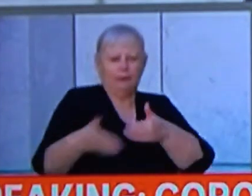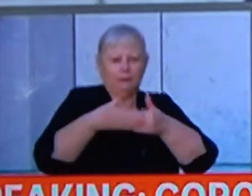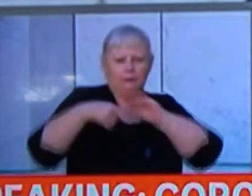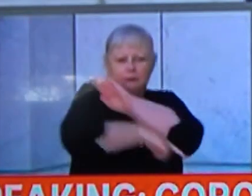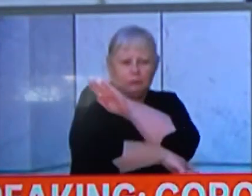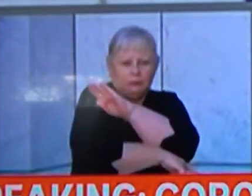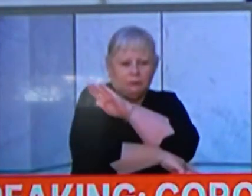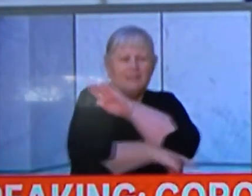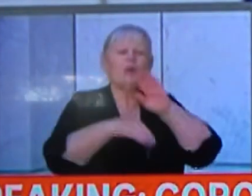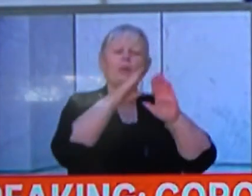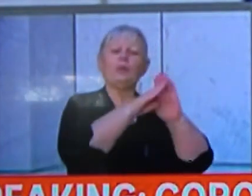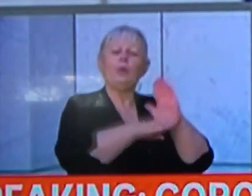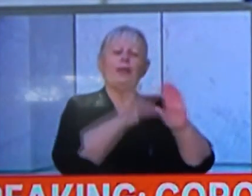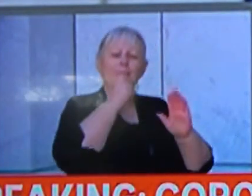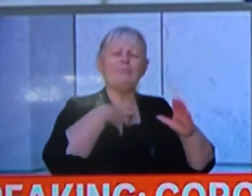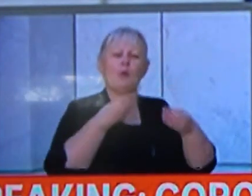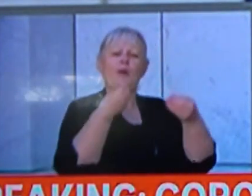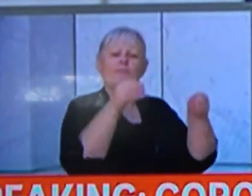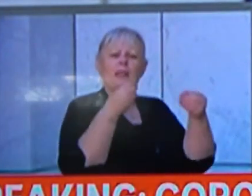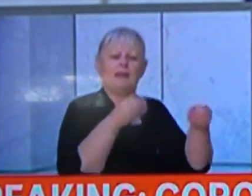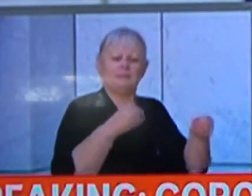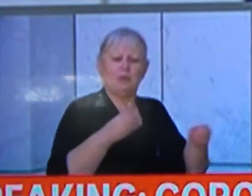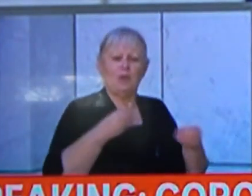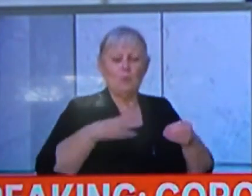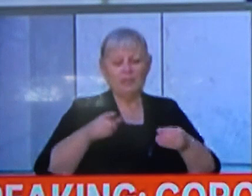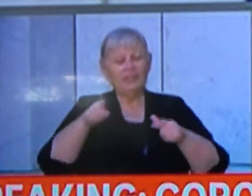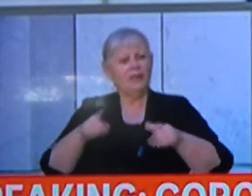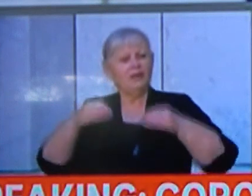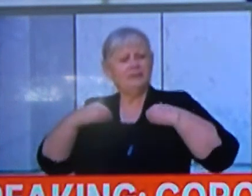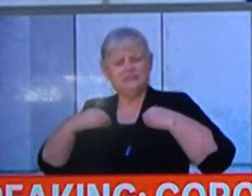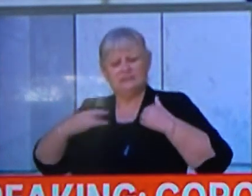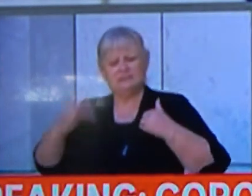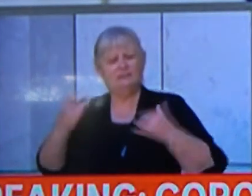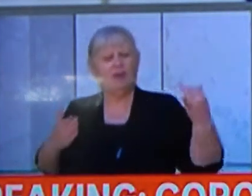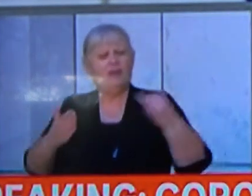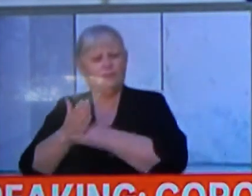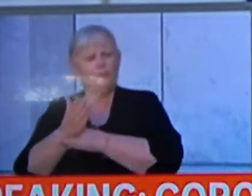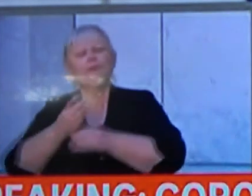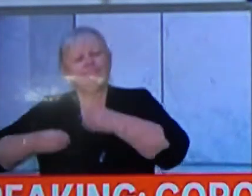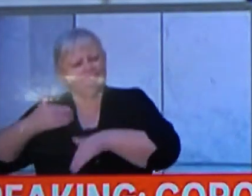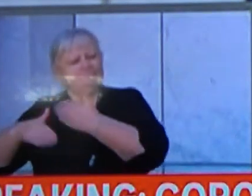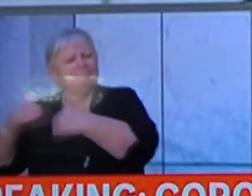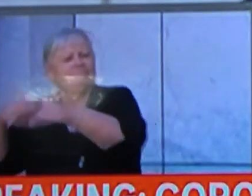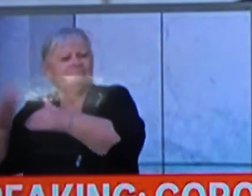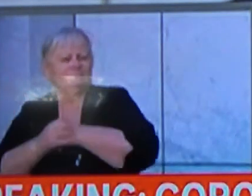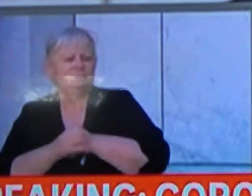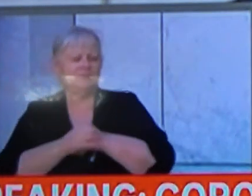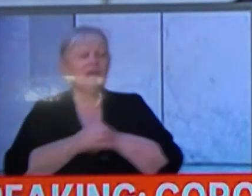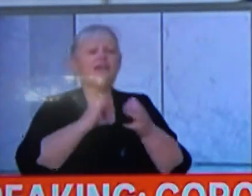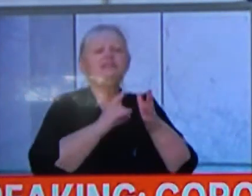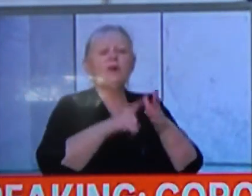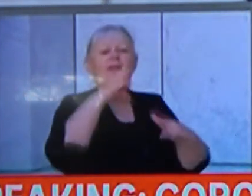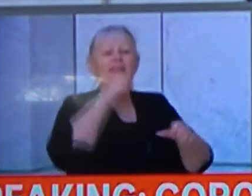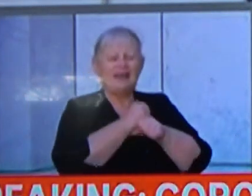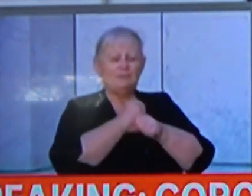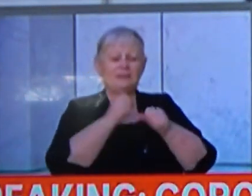laws to keep these businesses alive and to trade through this period. The government is proposing to increase